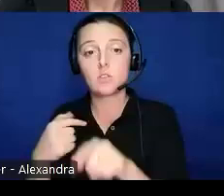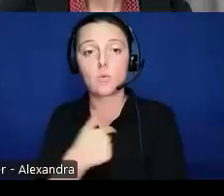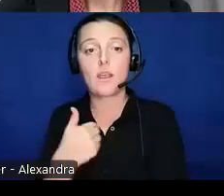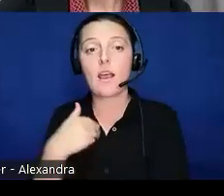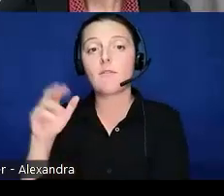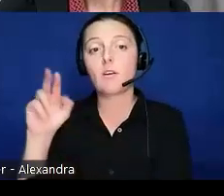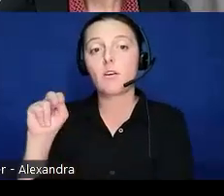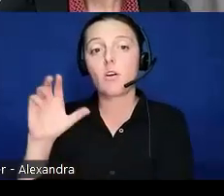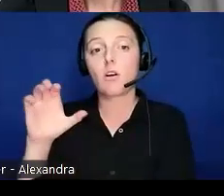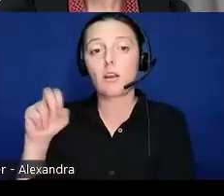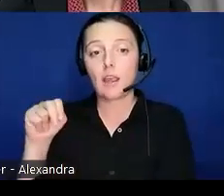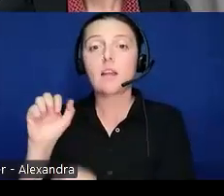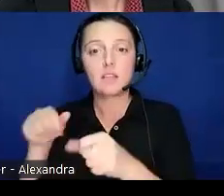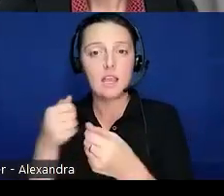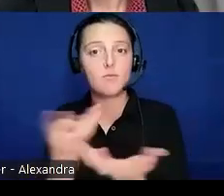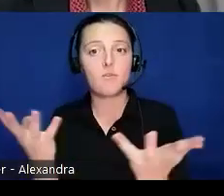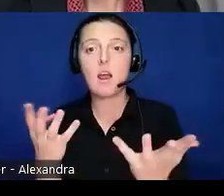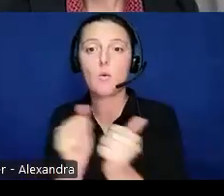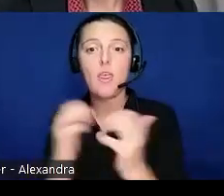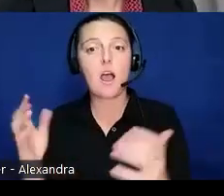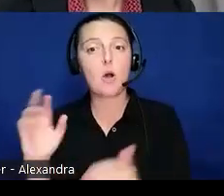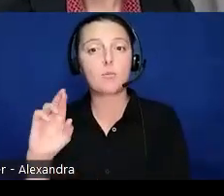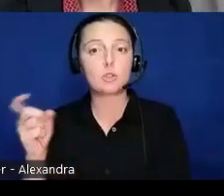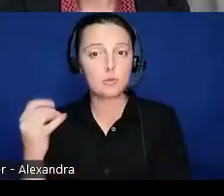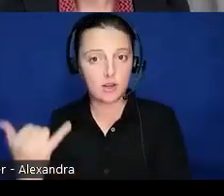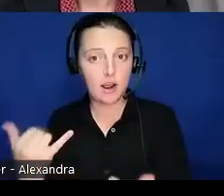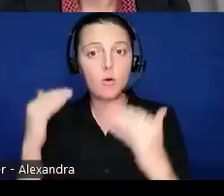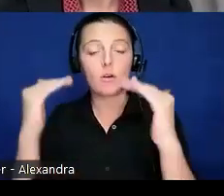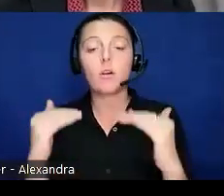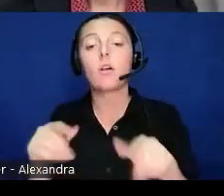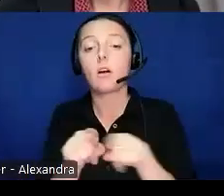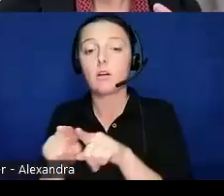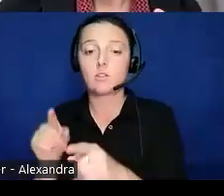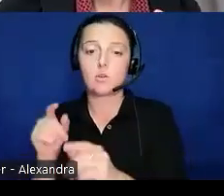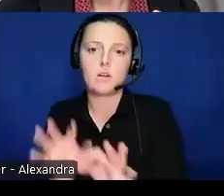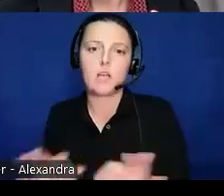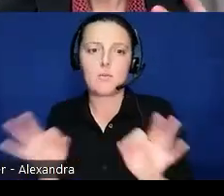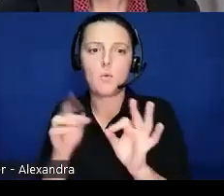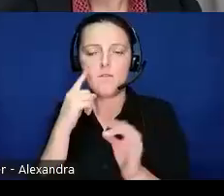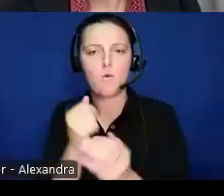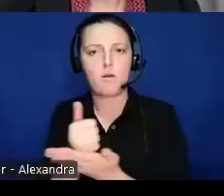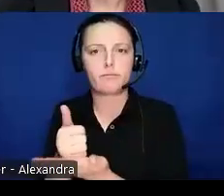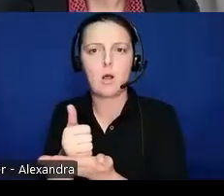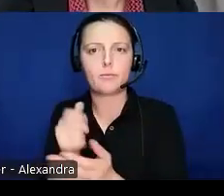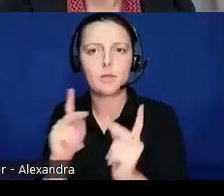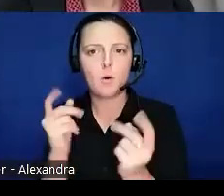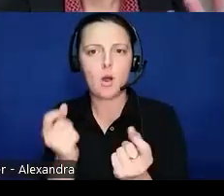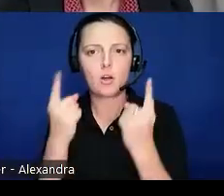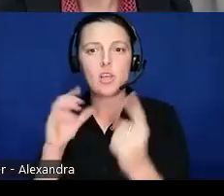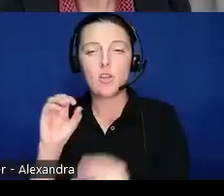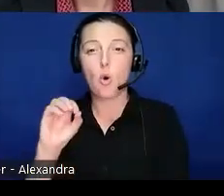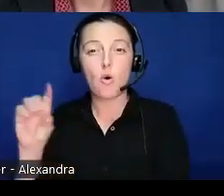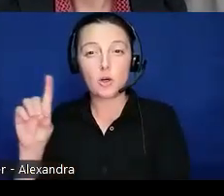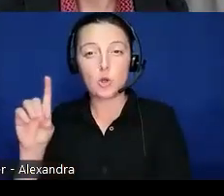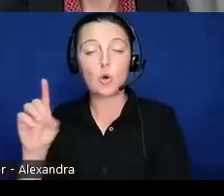now. And this is really important to help people understand that the overdose risk among this population, which